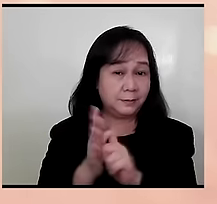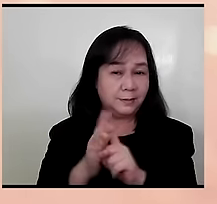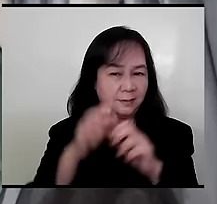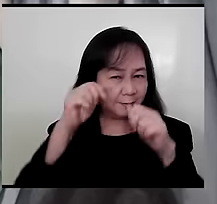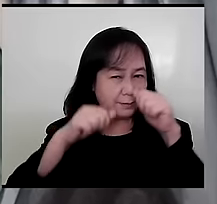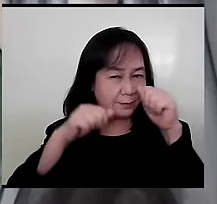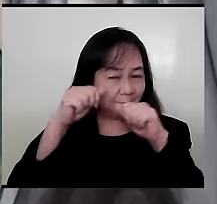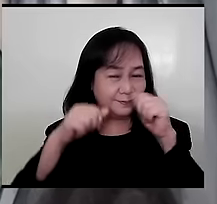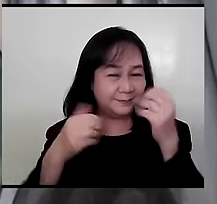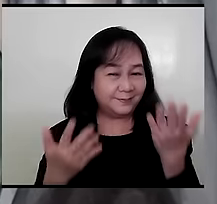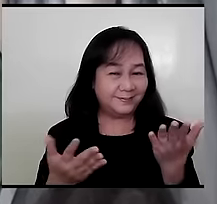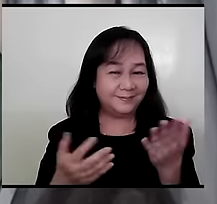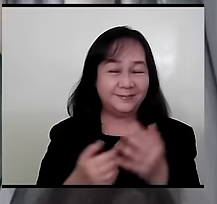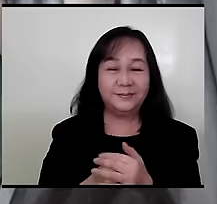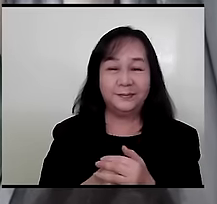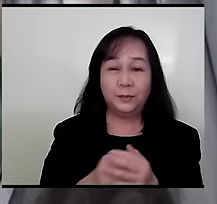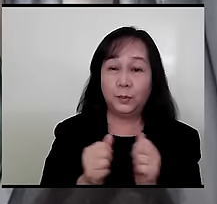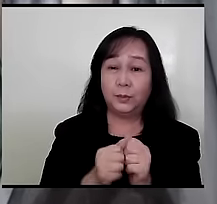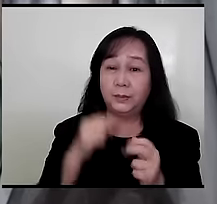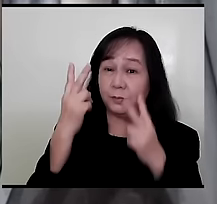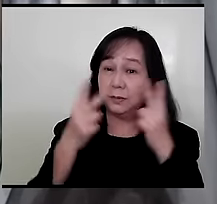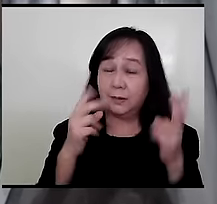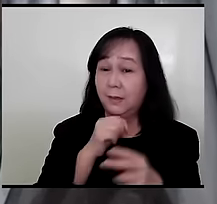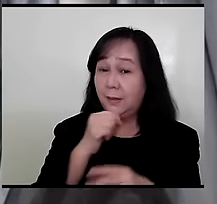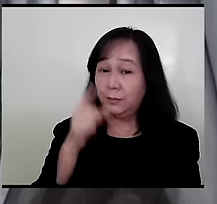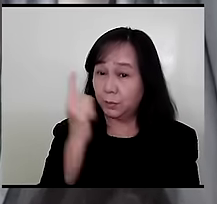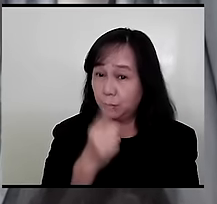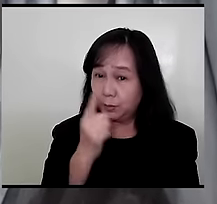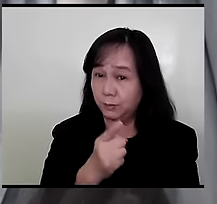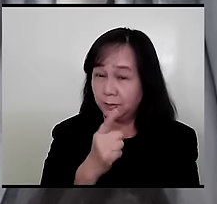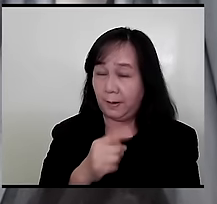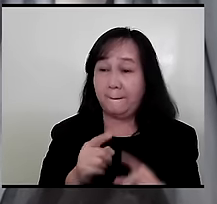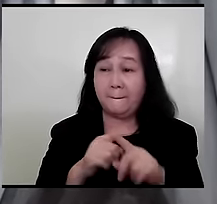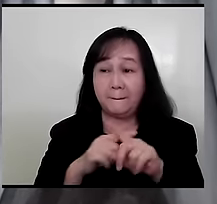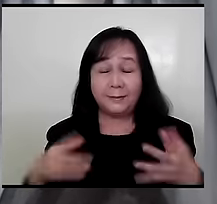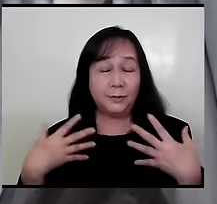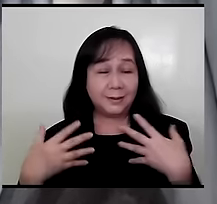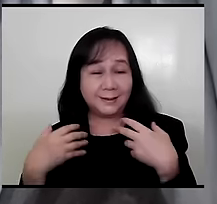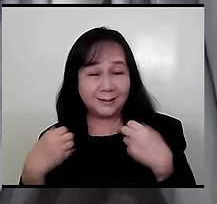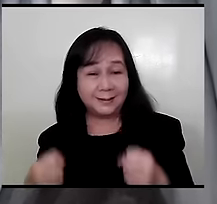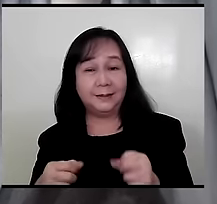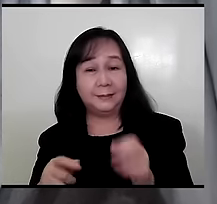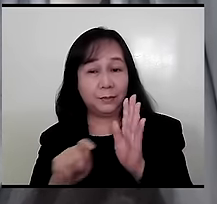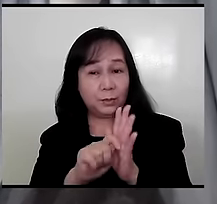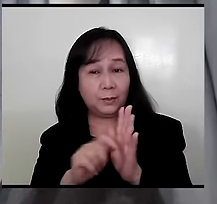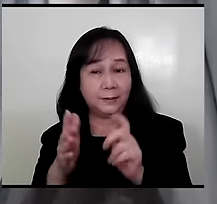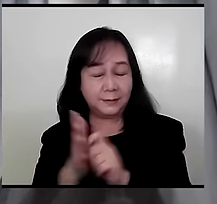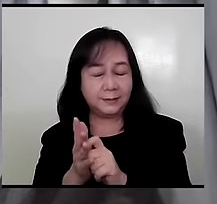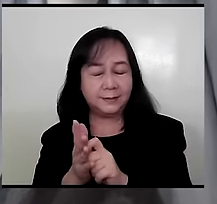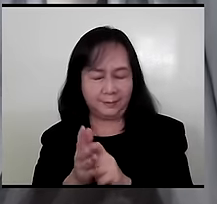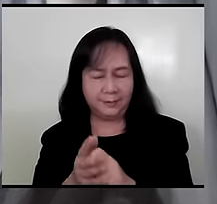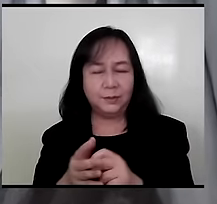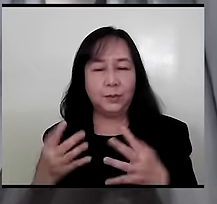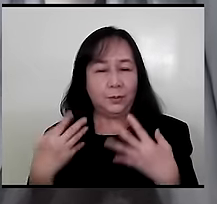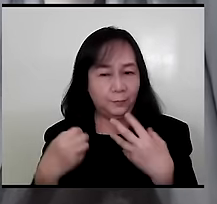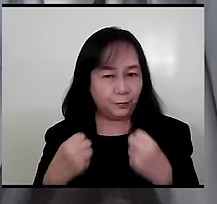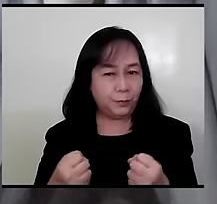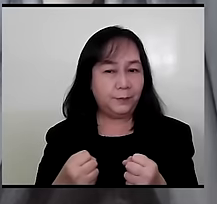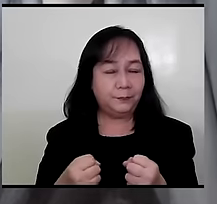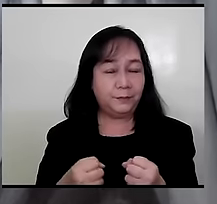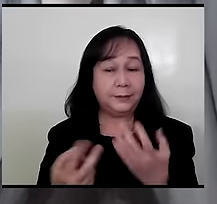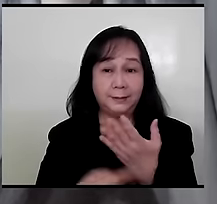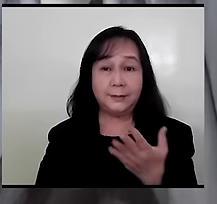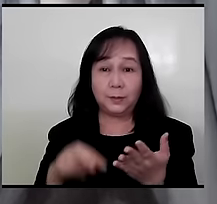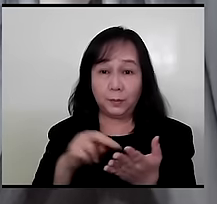visit, not to scold him, but to strengthen him and to affirm that the risen one is